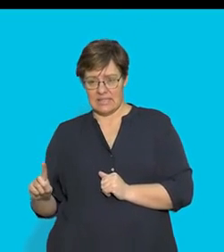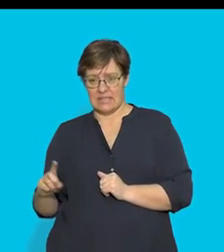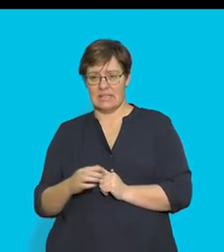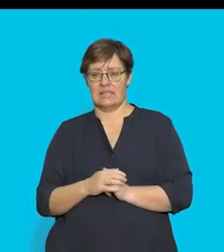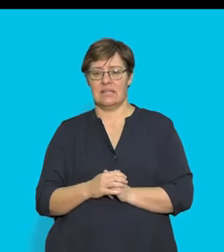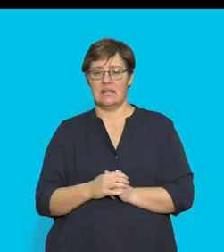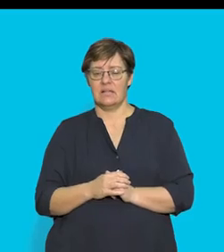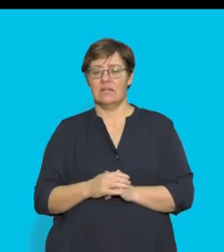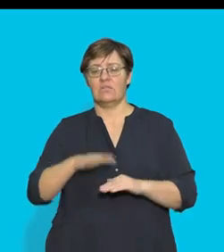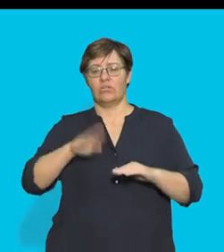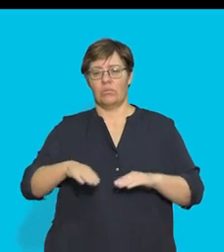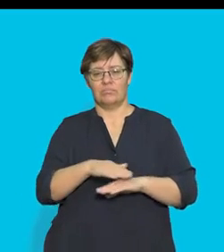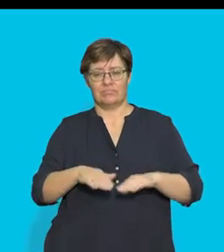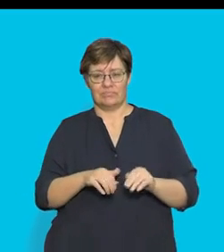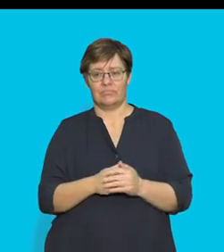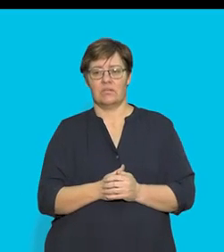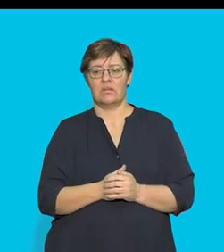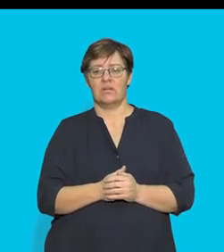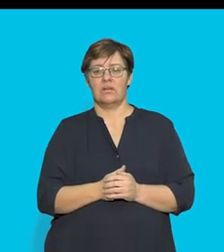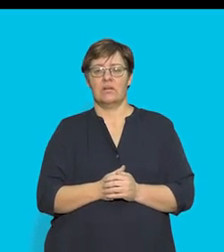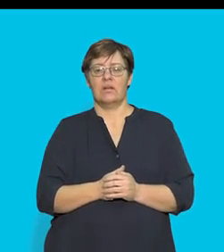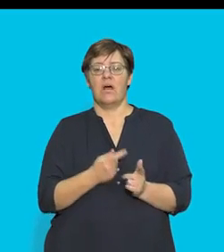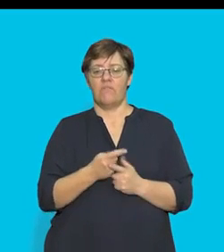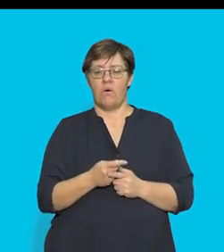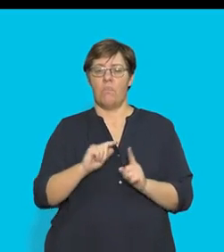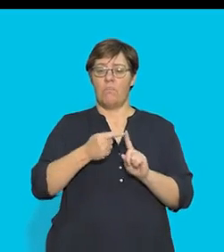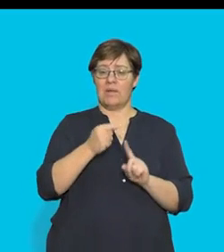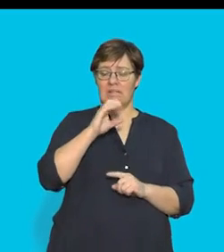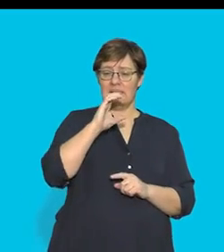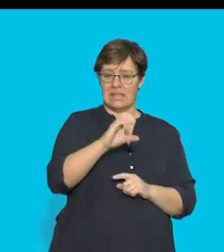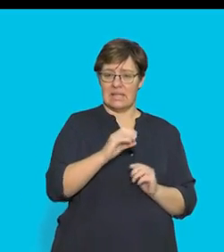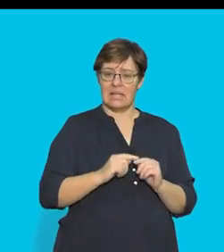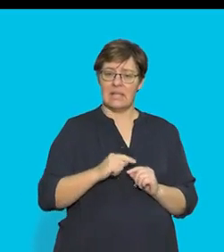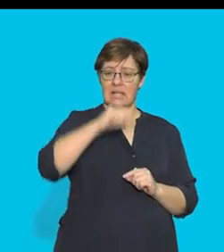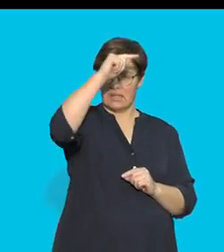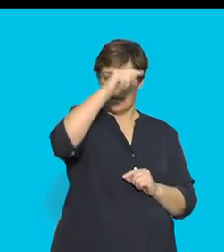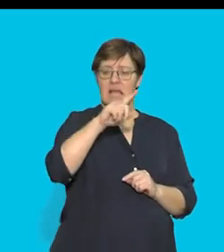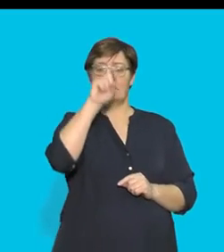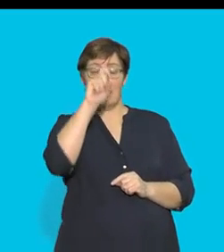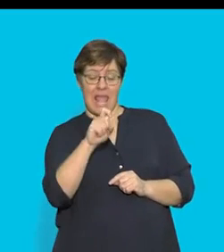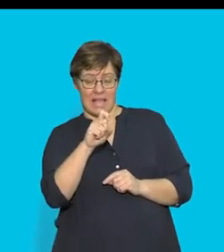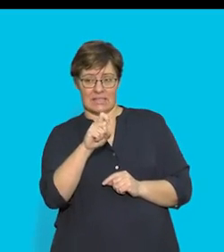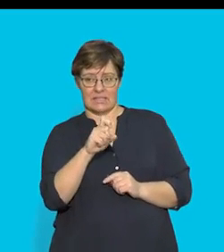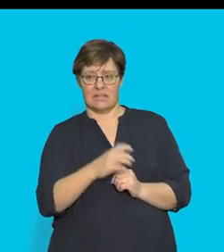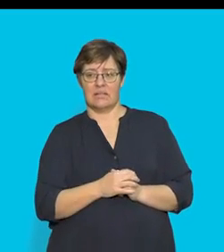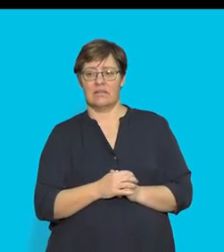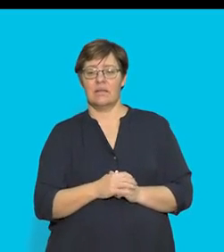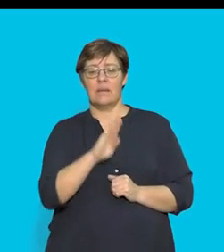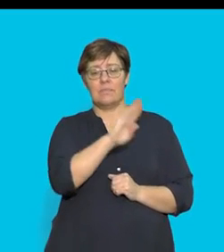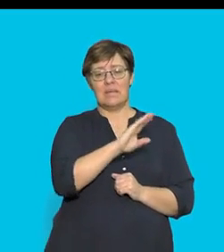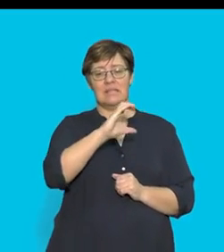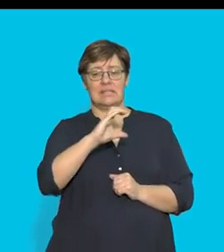the tower B. From point C, the angle of elevation to the top of the tower is X. BCD is equal